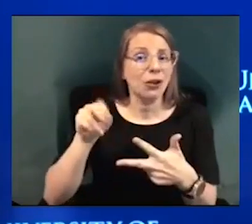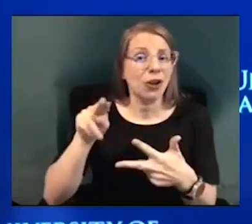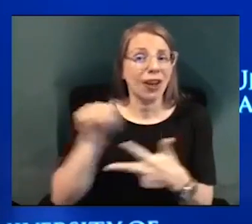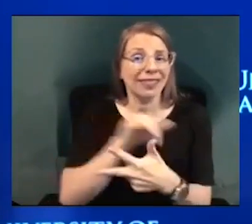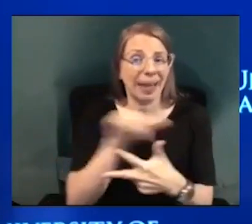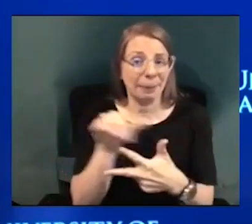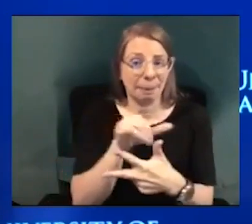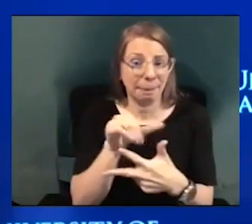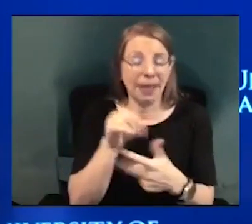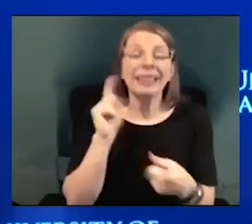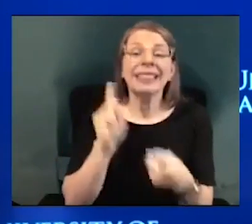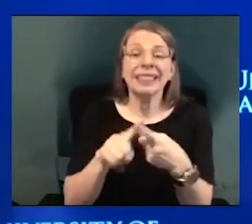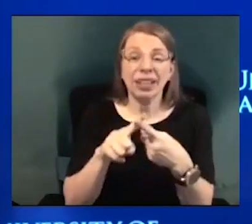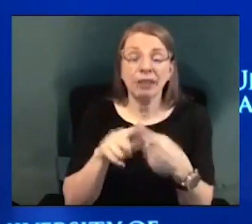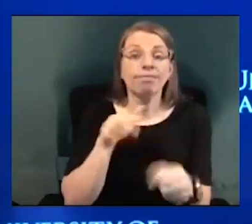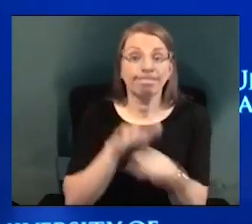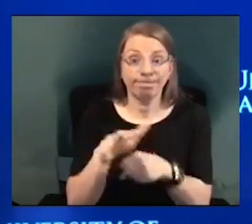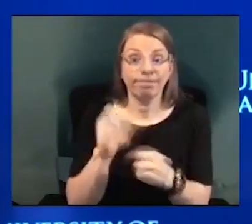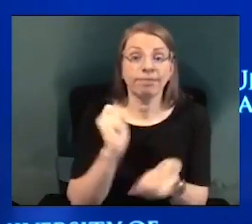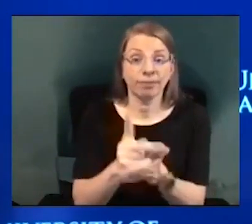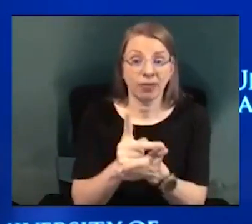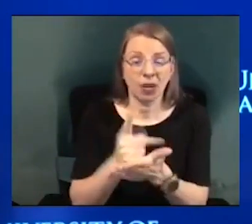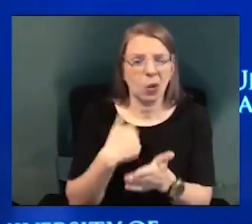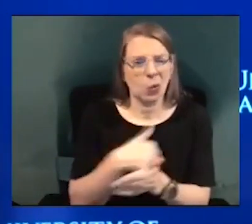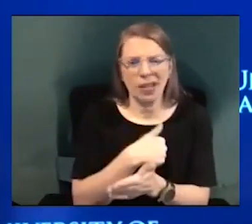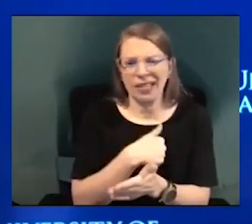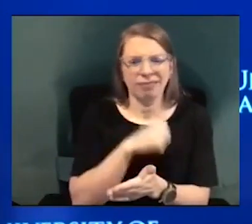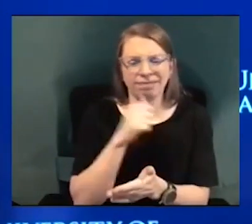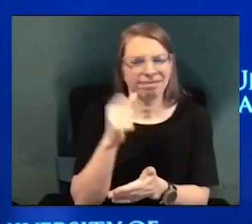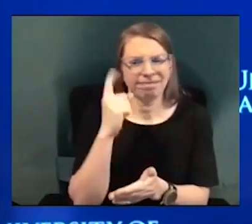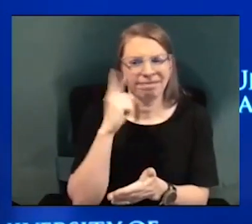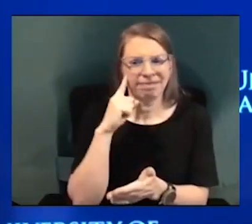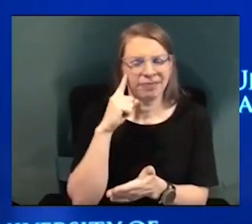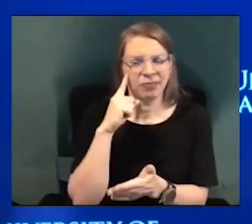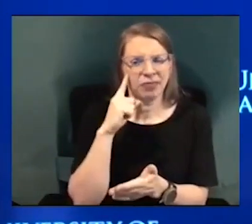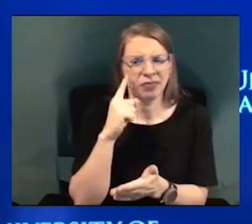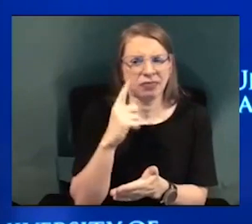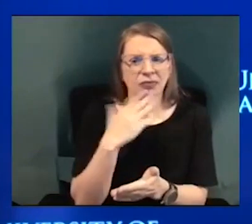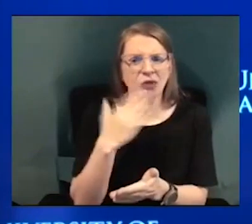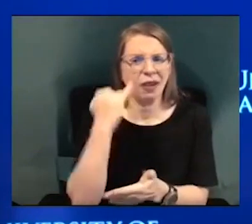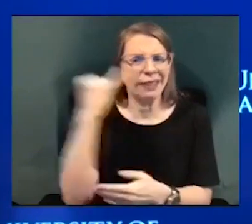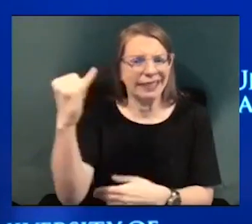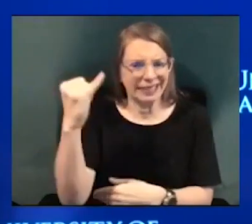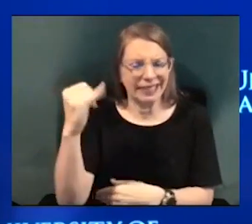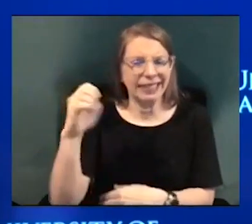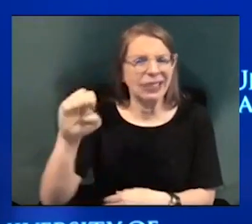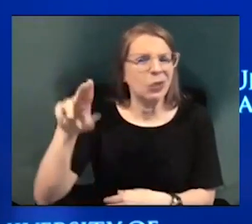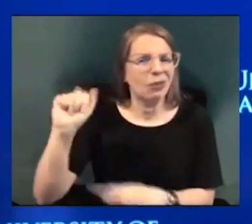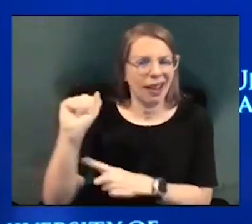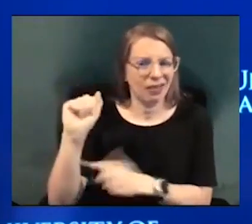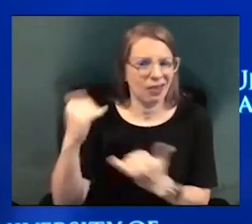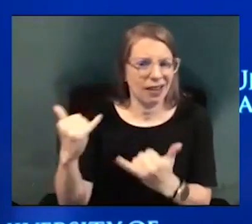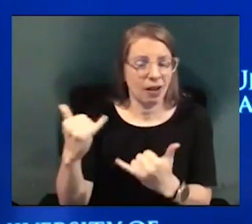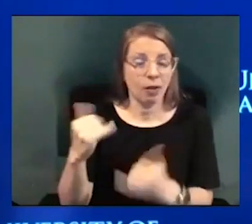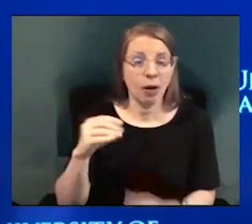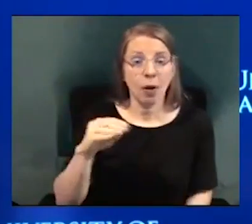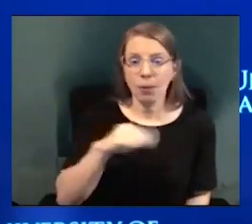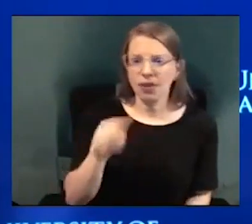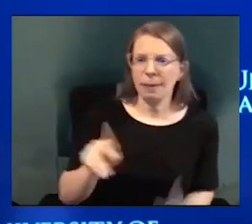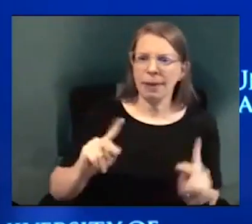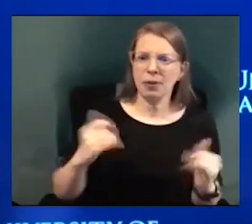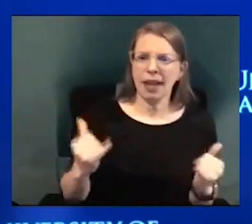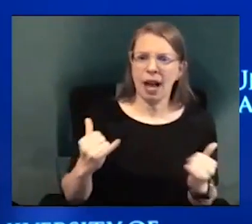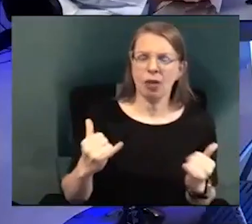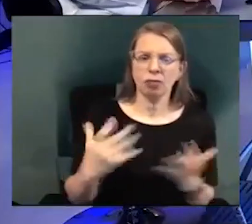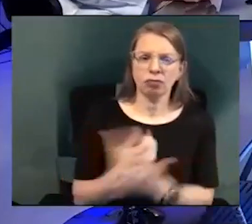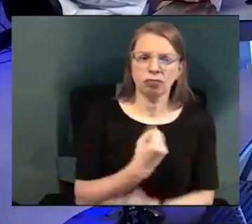authorized, we really had not intended to do that under an early use authorization. And what's our percentage of people now who have been vaccinated?